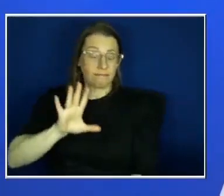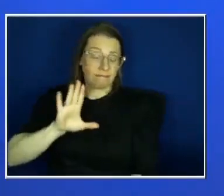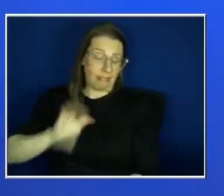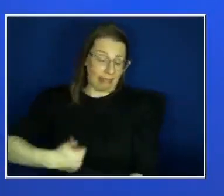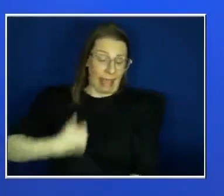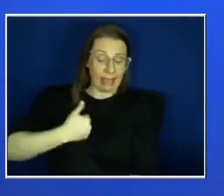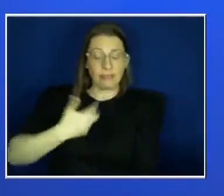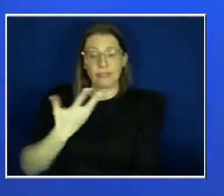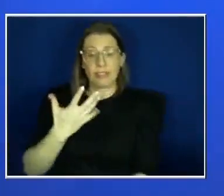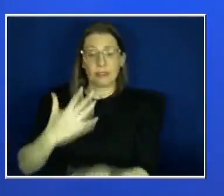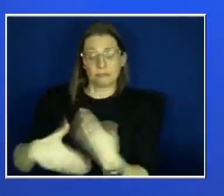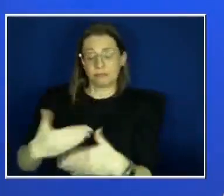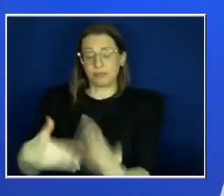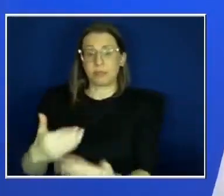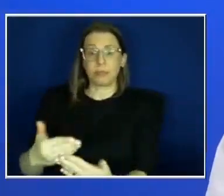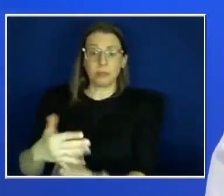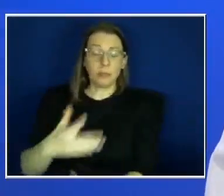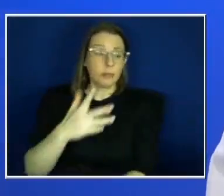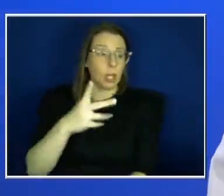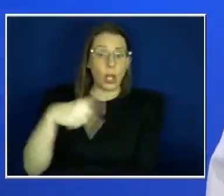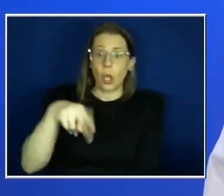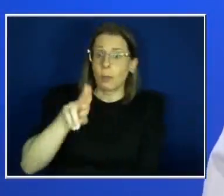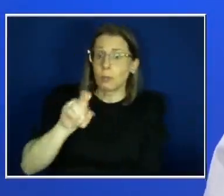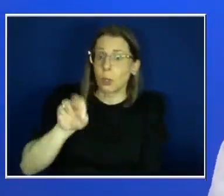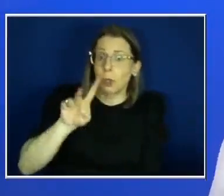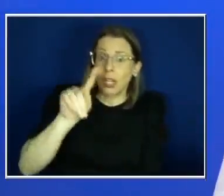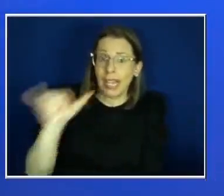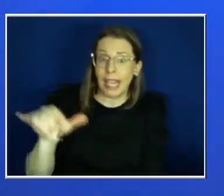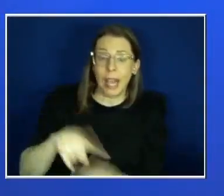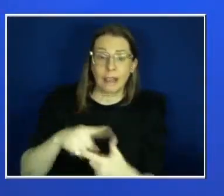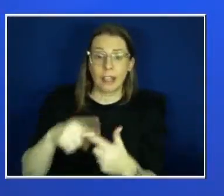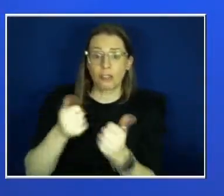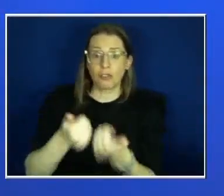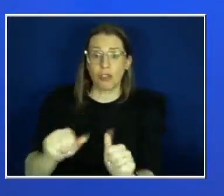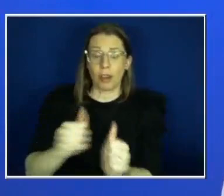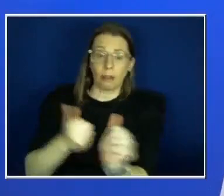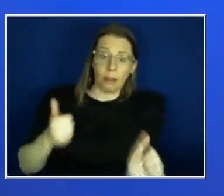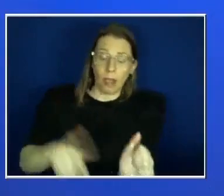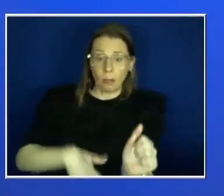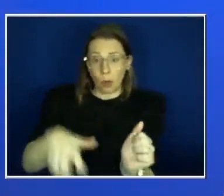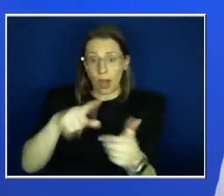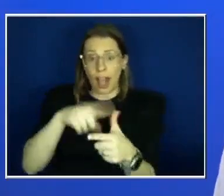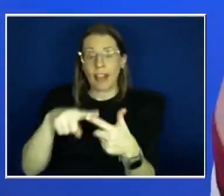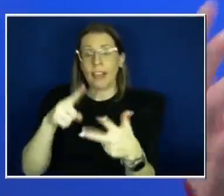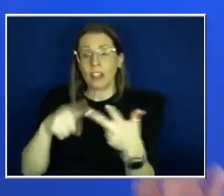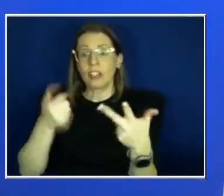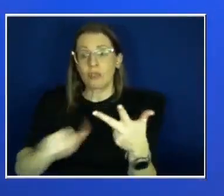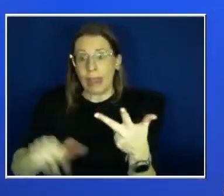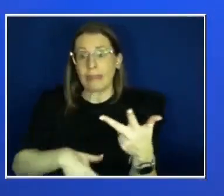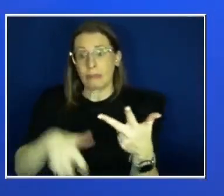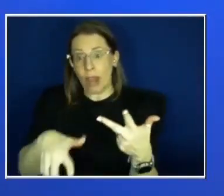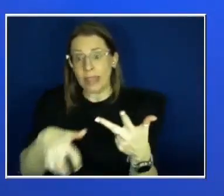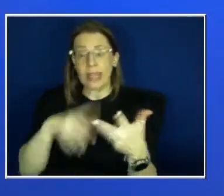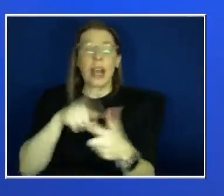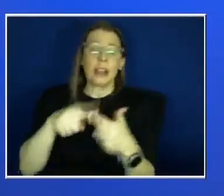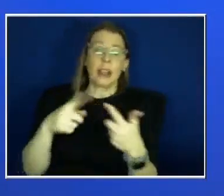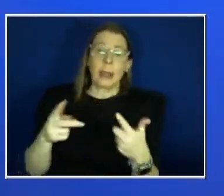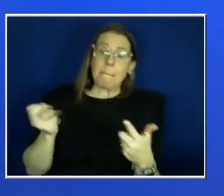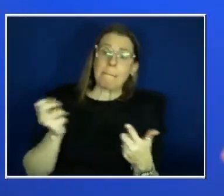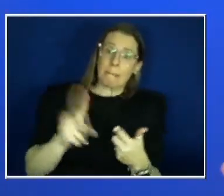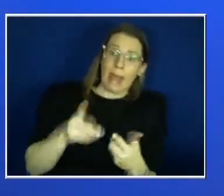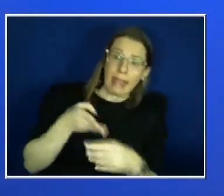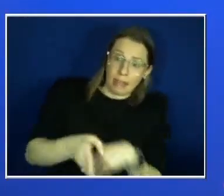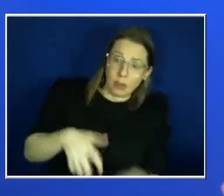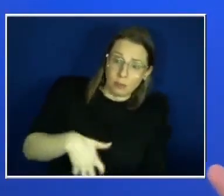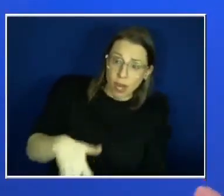they're going through puberty, and then they're trying not to get pregnant, and then they're trying to get pregnant, and then they're trying to come back after pregnancy. And what does